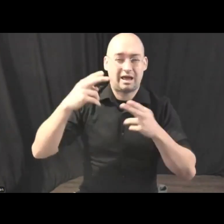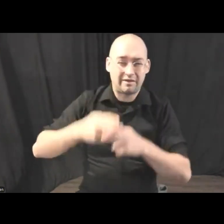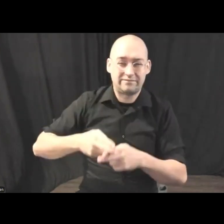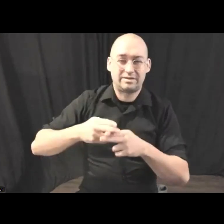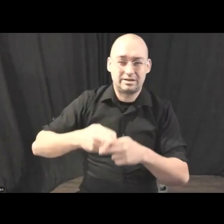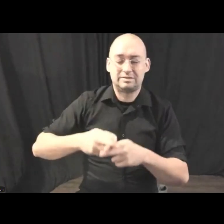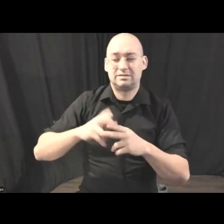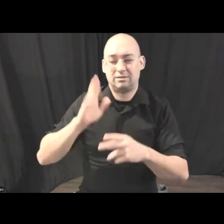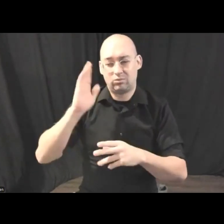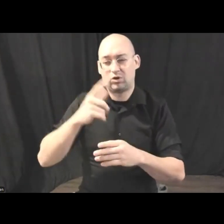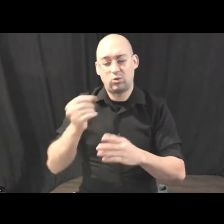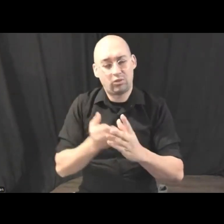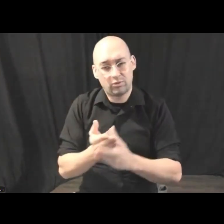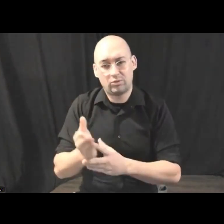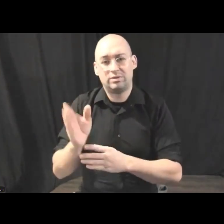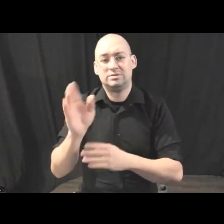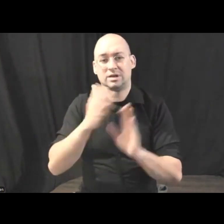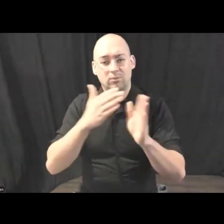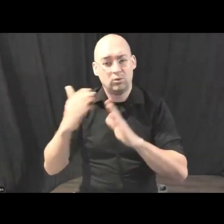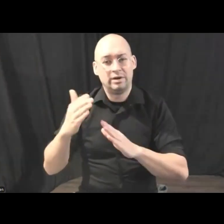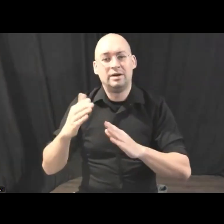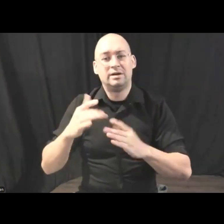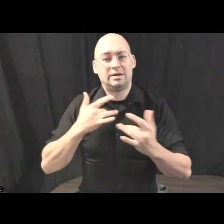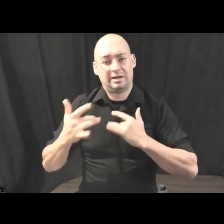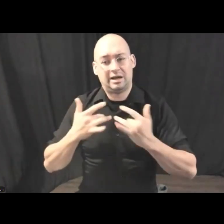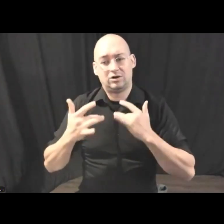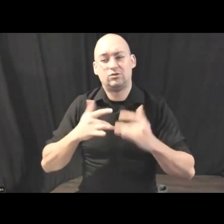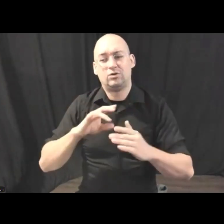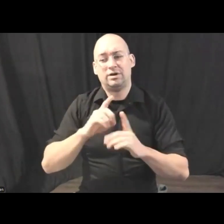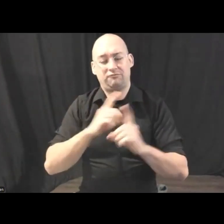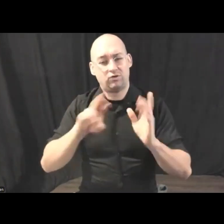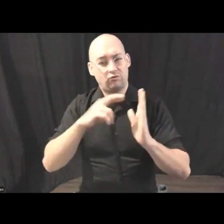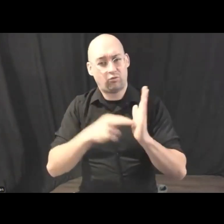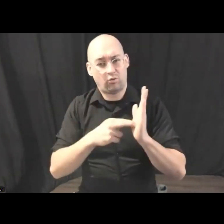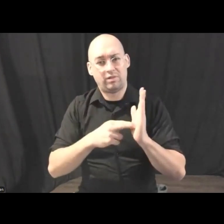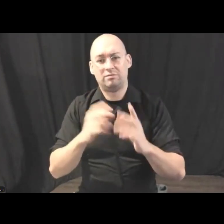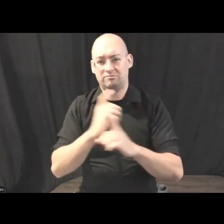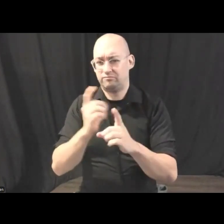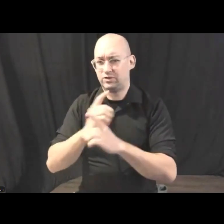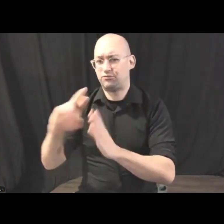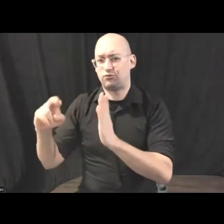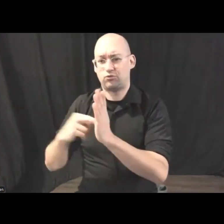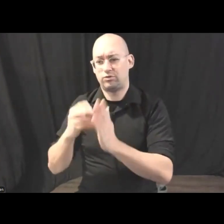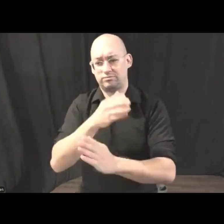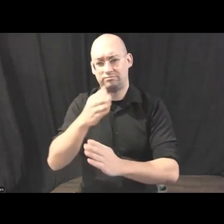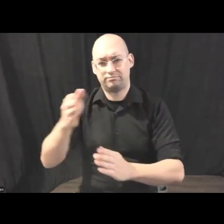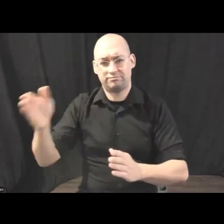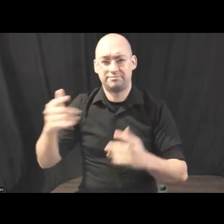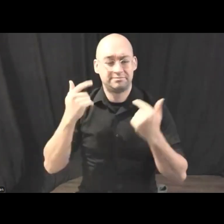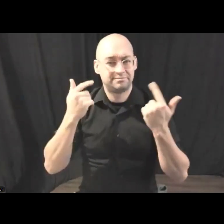with community and care. We all have different roles in this moment. We three have different roles. You keep have a different role.